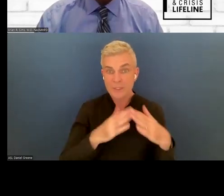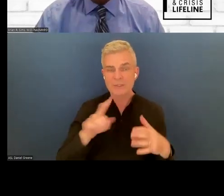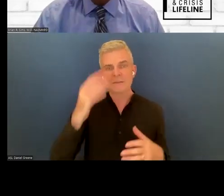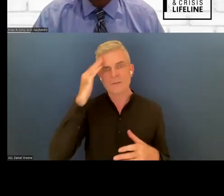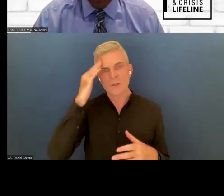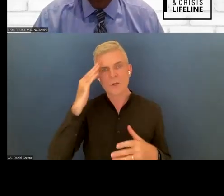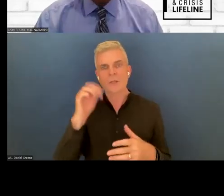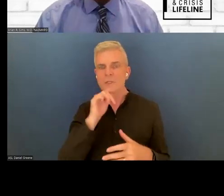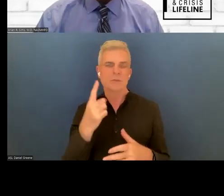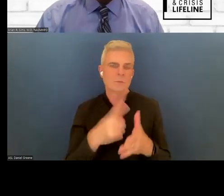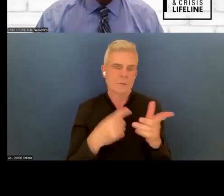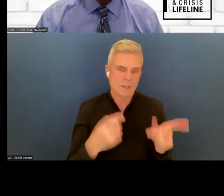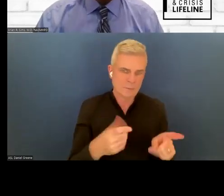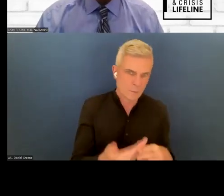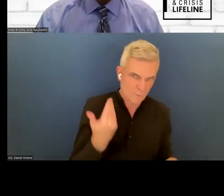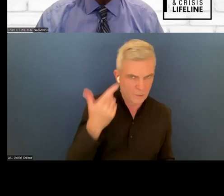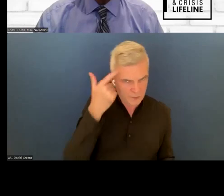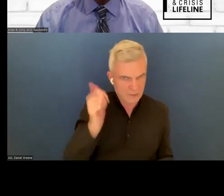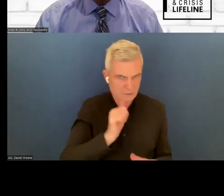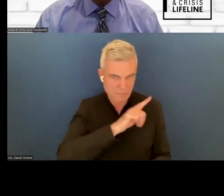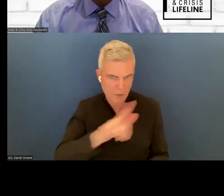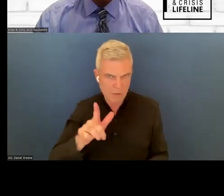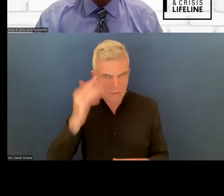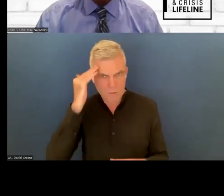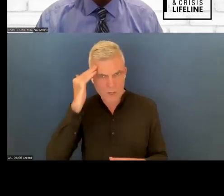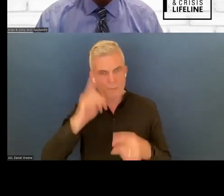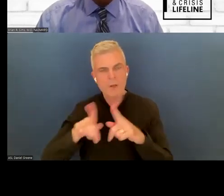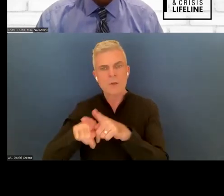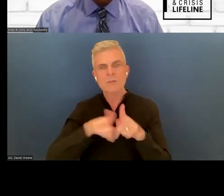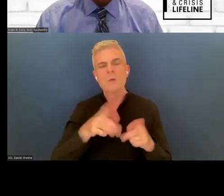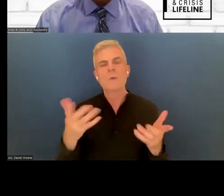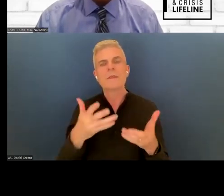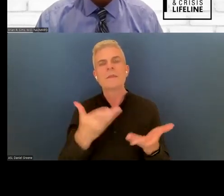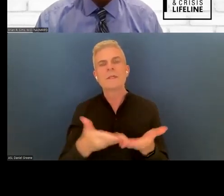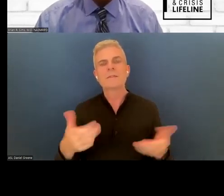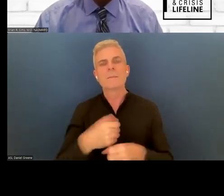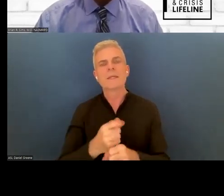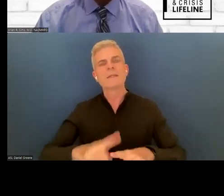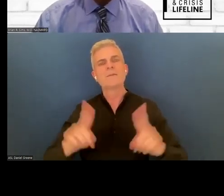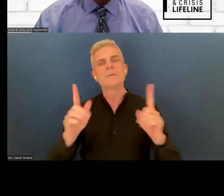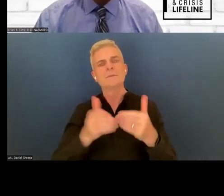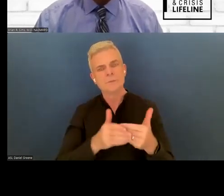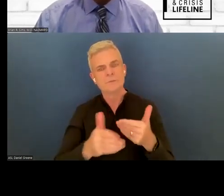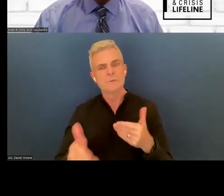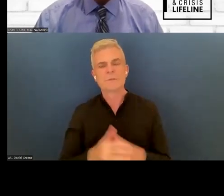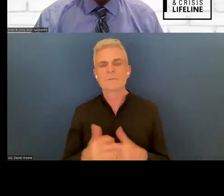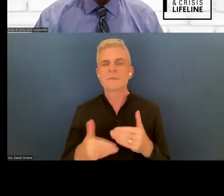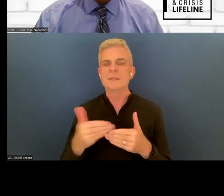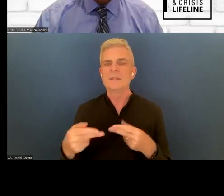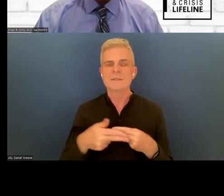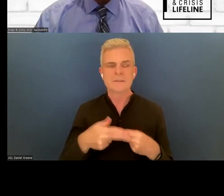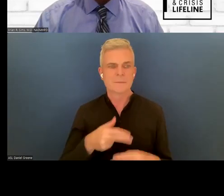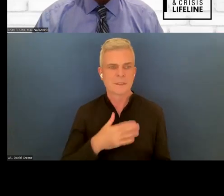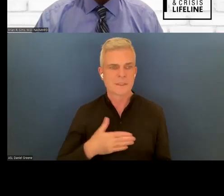past, because they were all aware, but also what things make a difference moving forward. Next slide, please. Now, when we